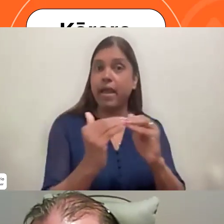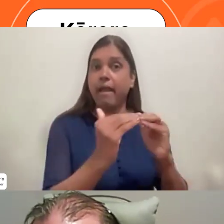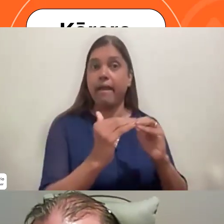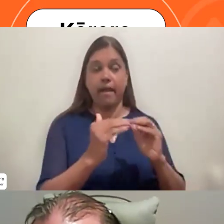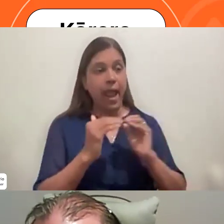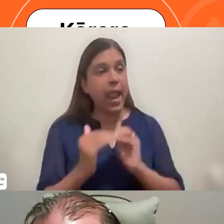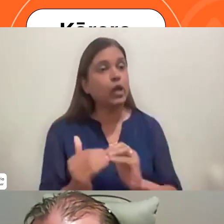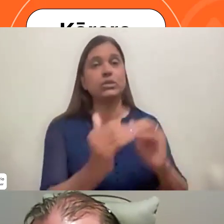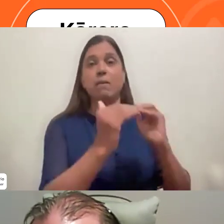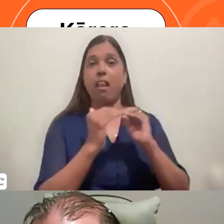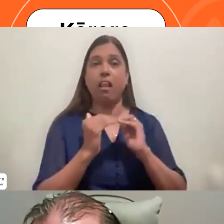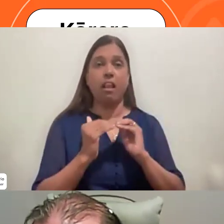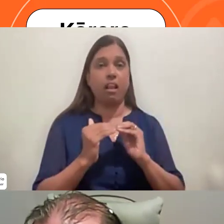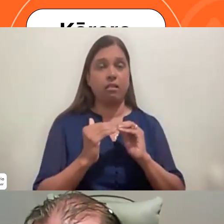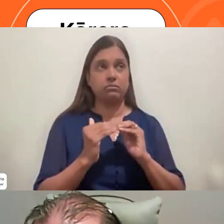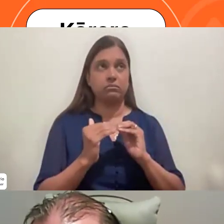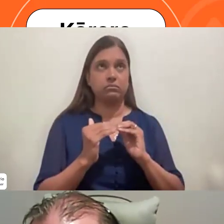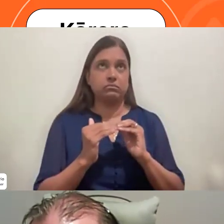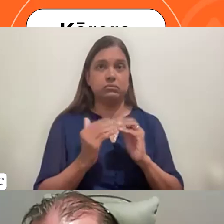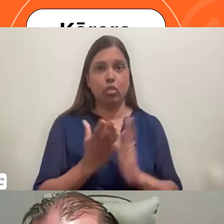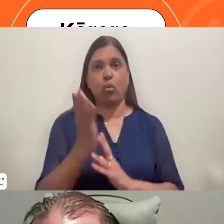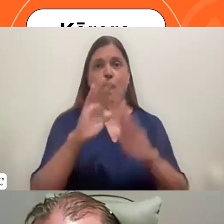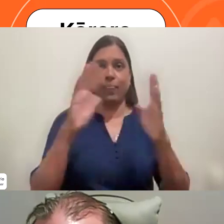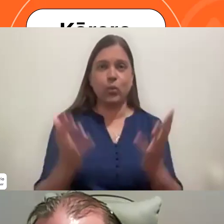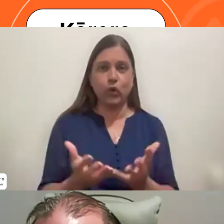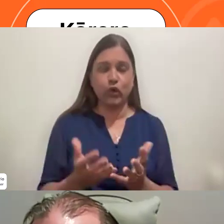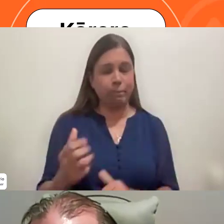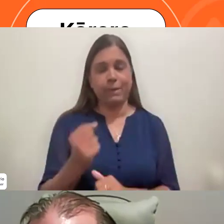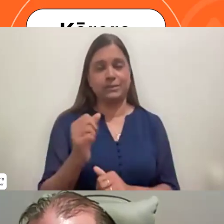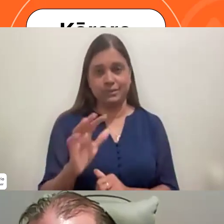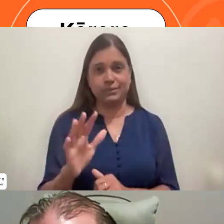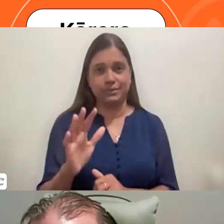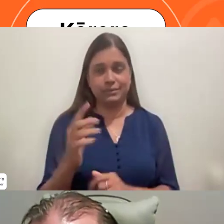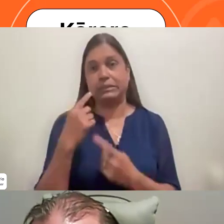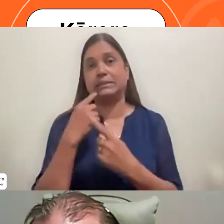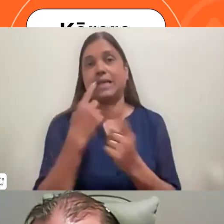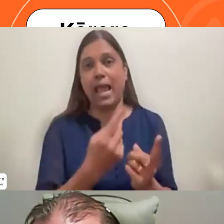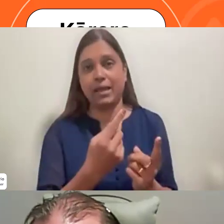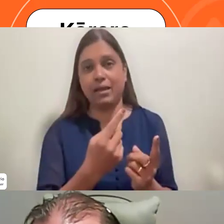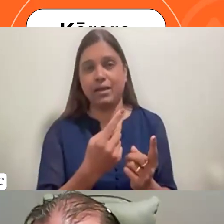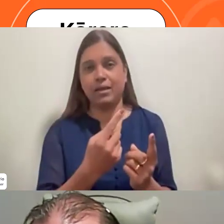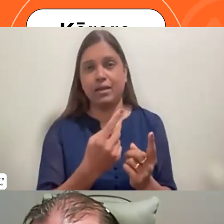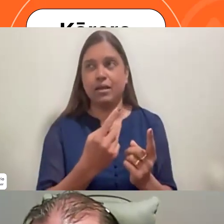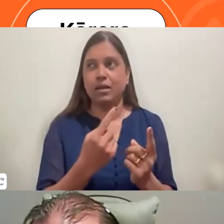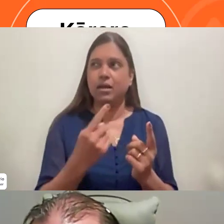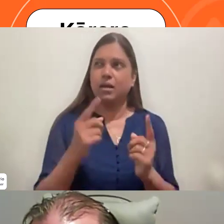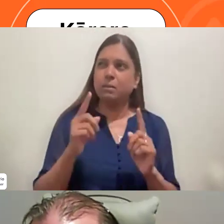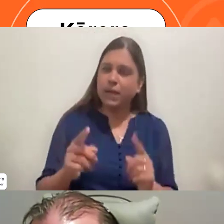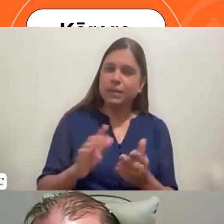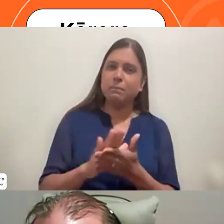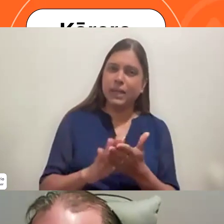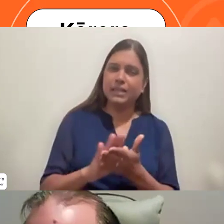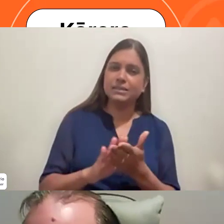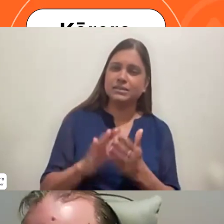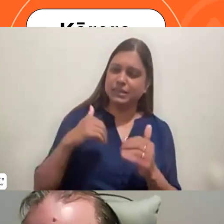different part of the world. Uh, it's also about enabling both independent living